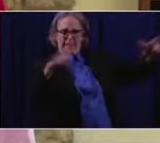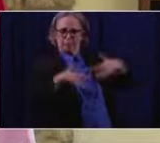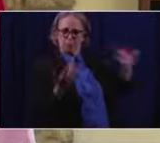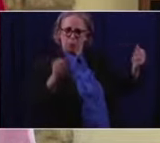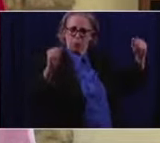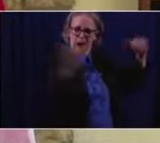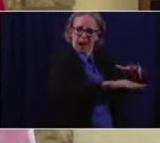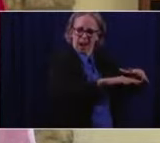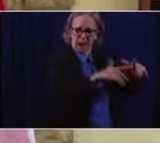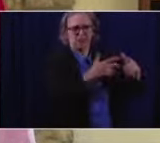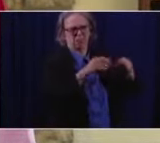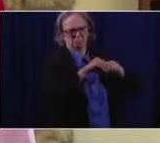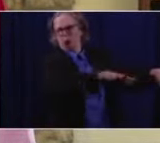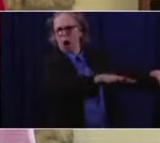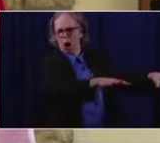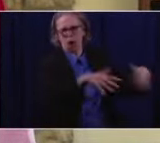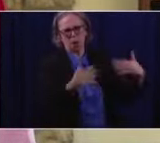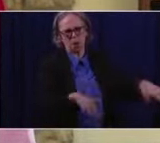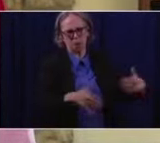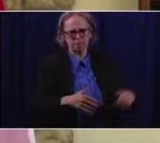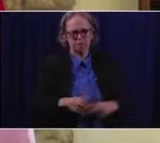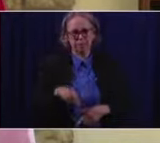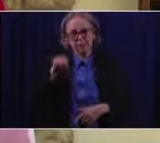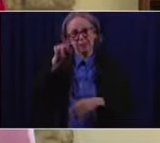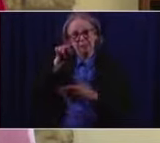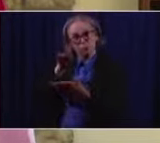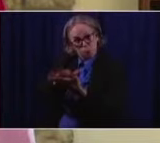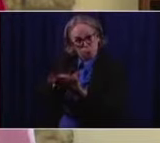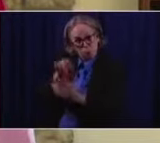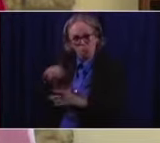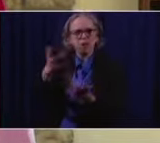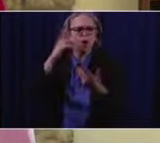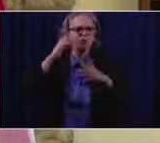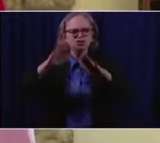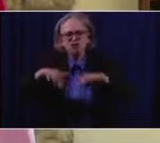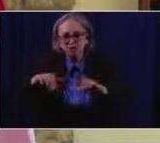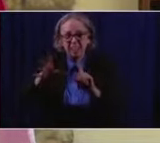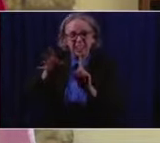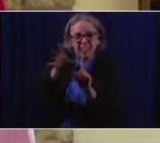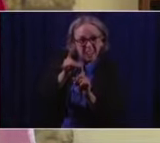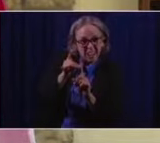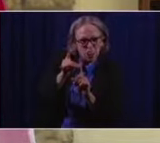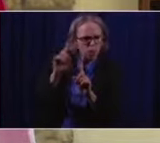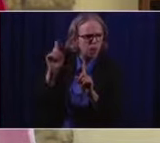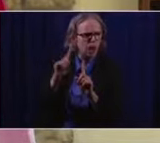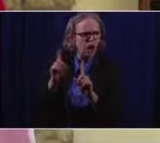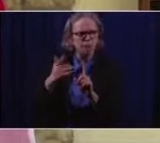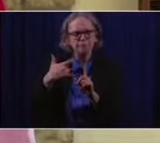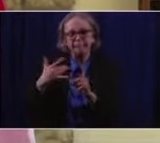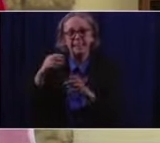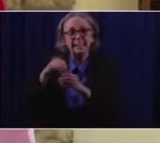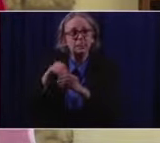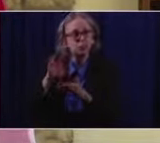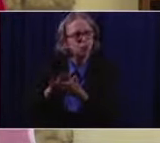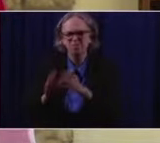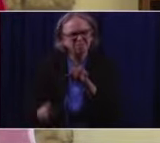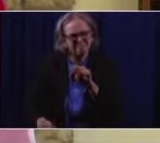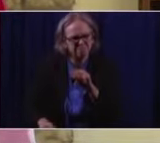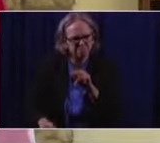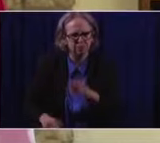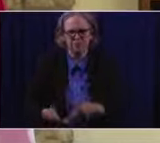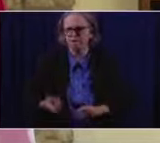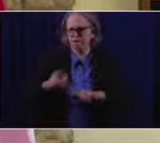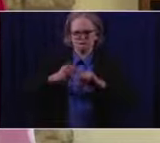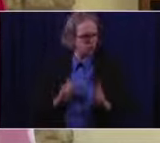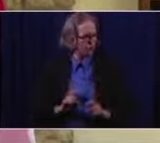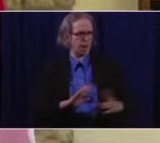kids are getting that virus in school. We think that spread in school is not huge. From what we